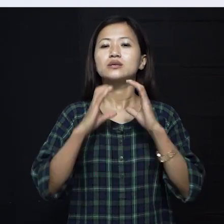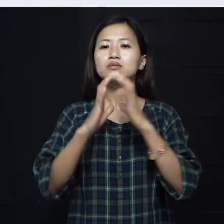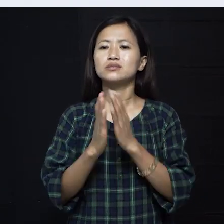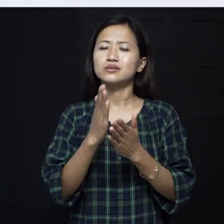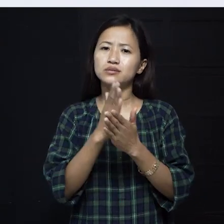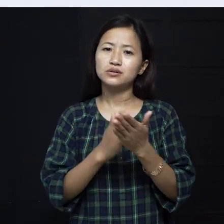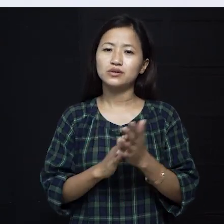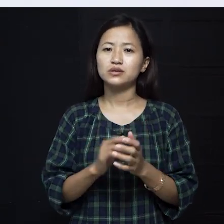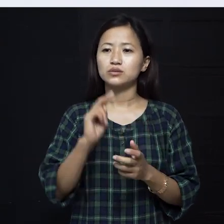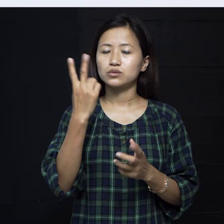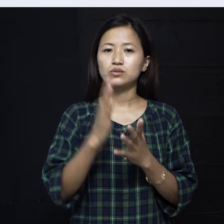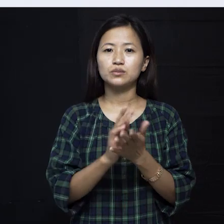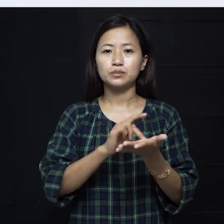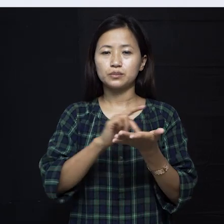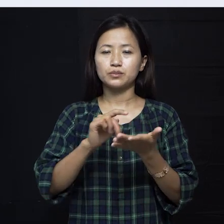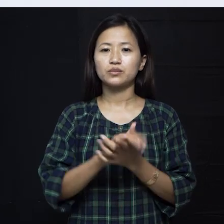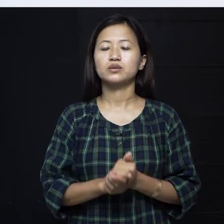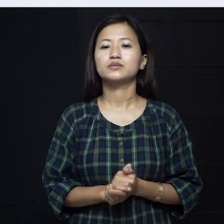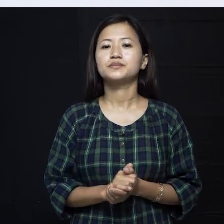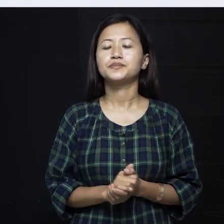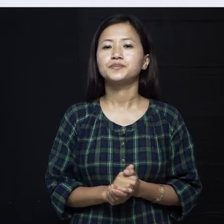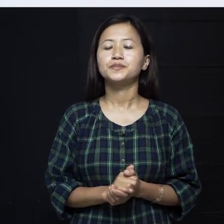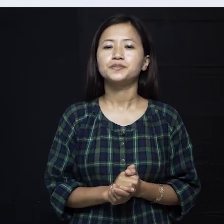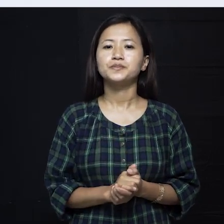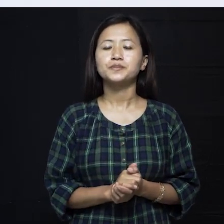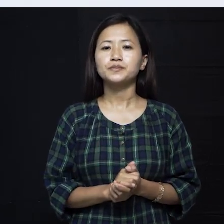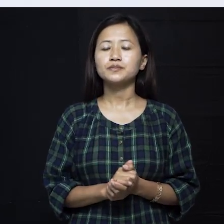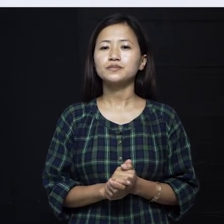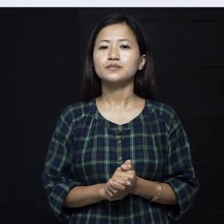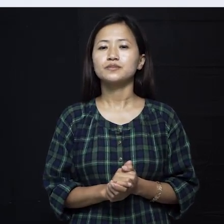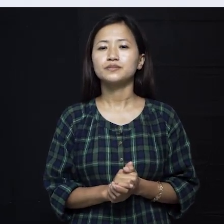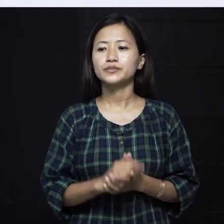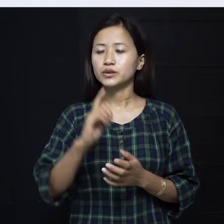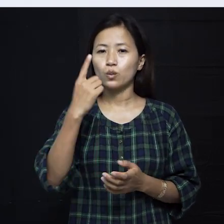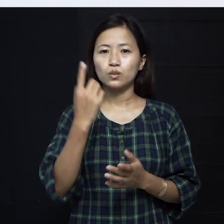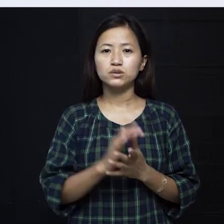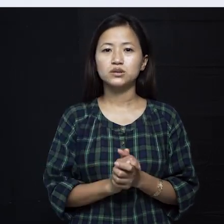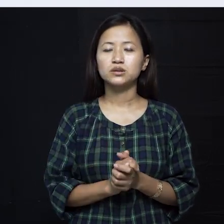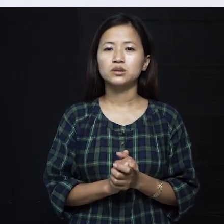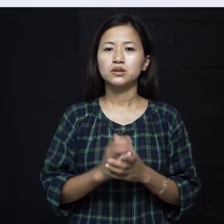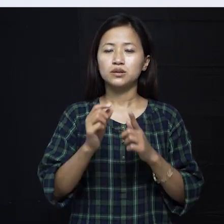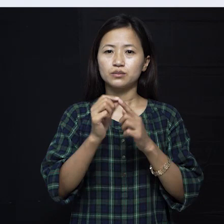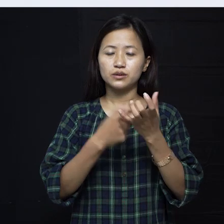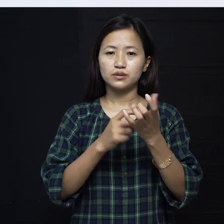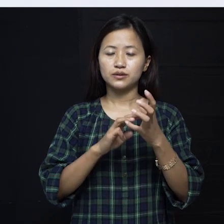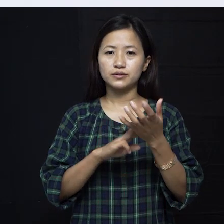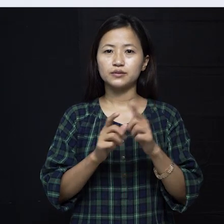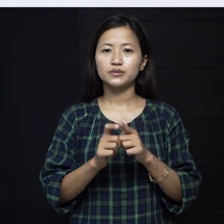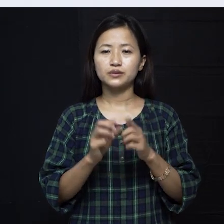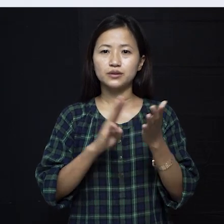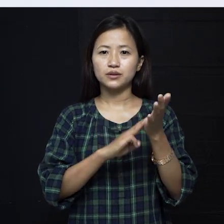is divided into two parts. We can divide it into two parts, okay? One is called as the print